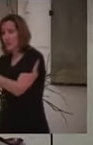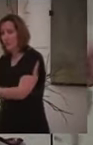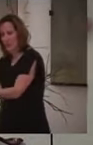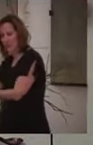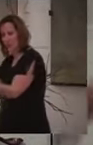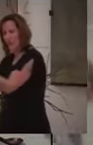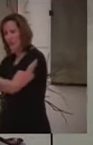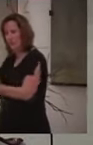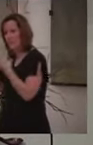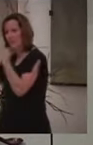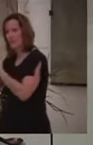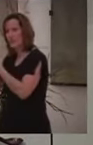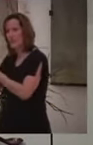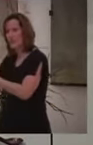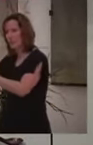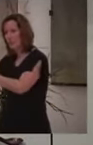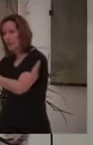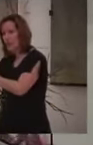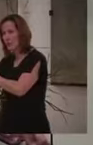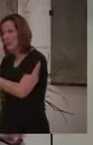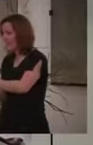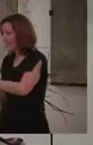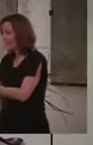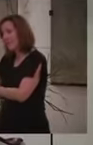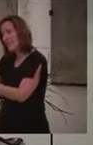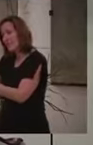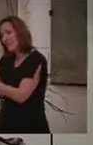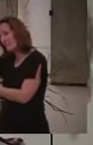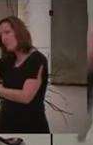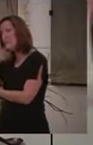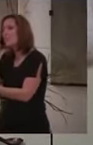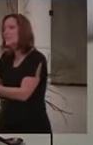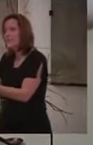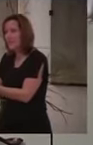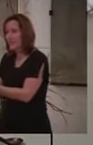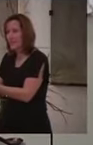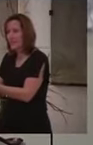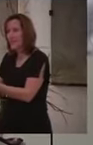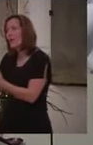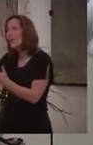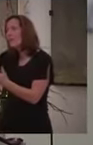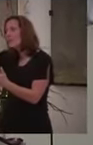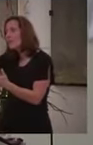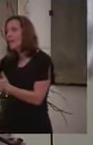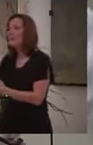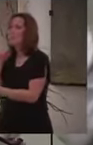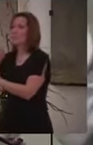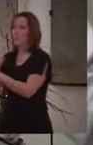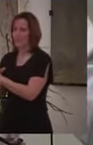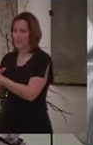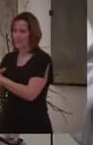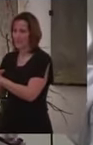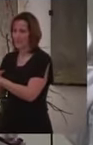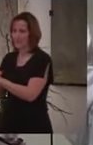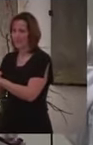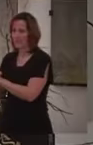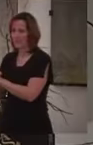the mightiest powers on earth, even death itself, for the sake of God's